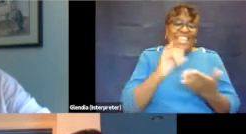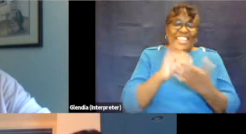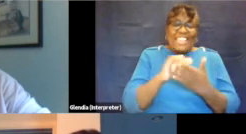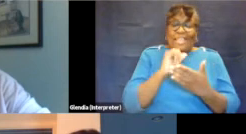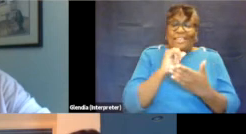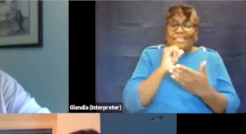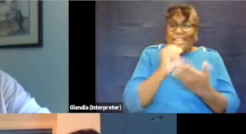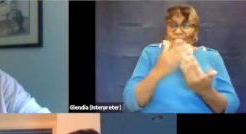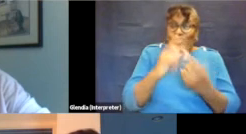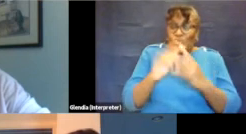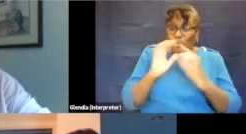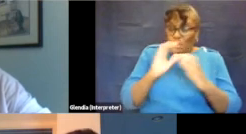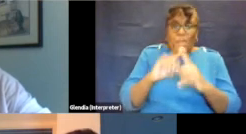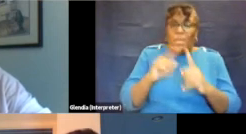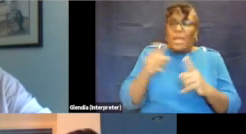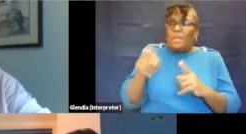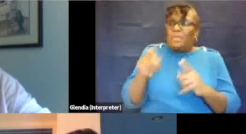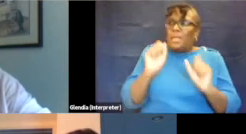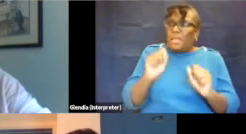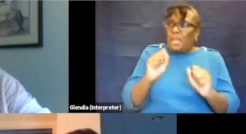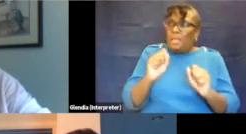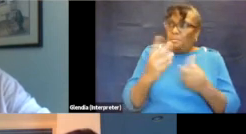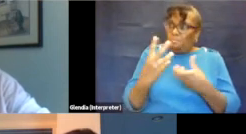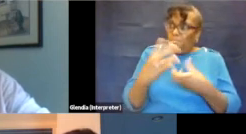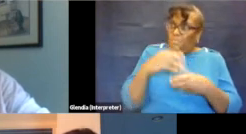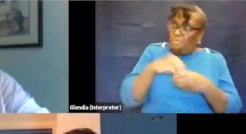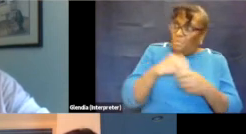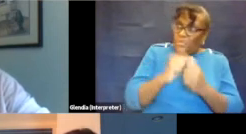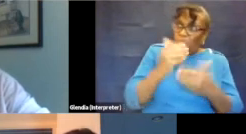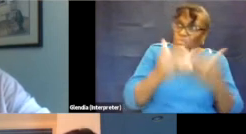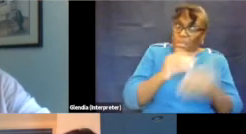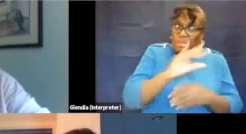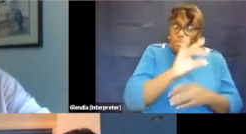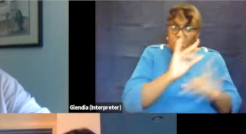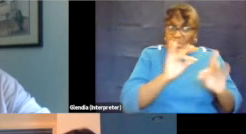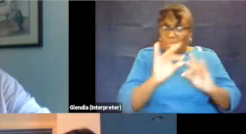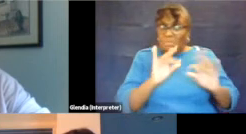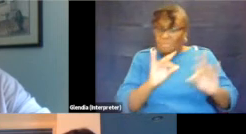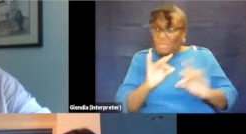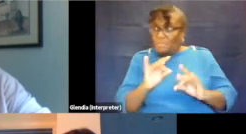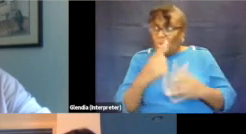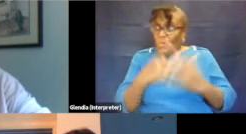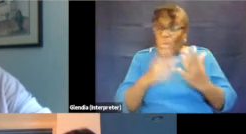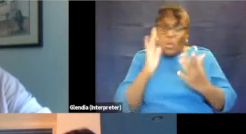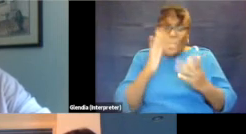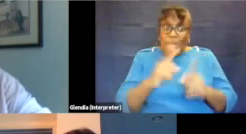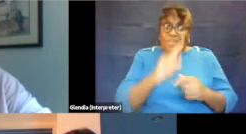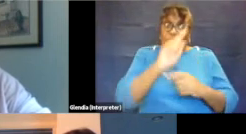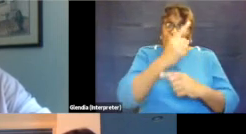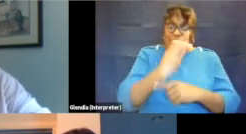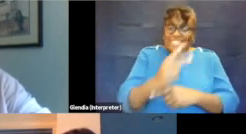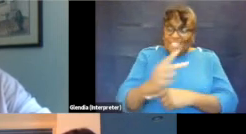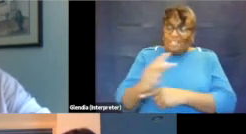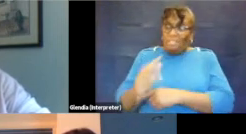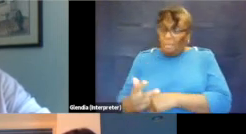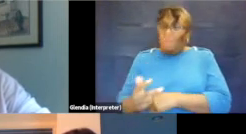sometimes accepting the situation that they might not always want to be there, but if they have some choice to say what order they want to do it